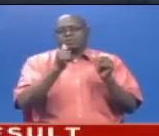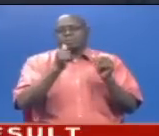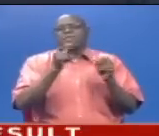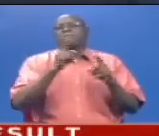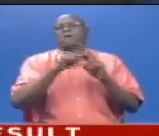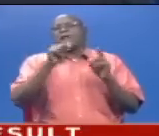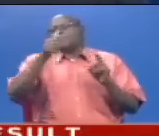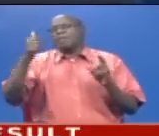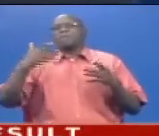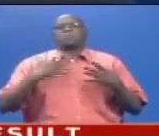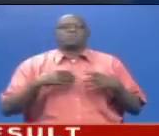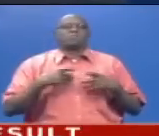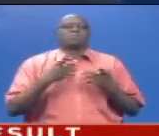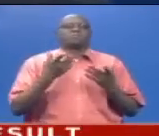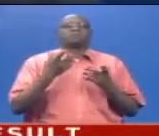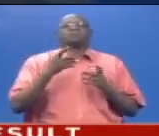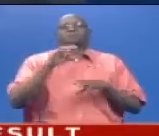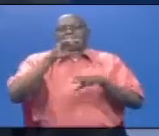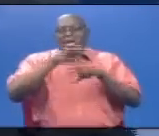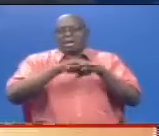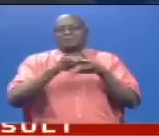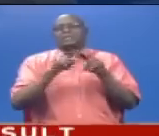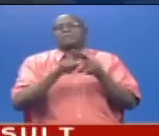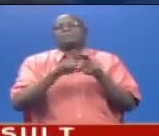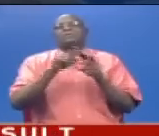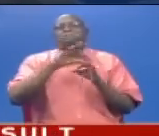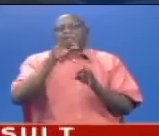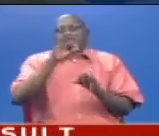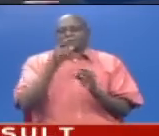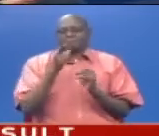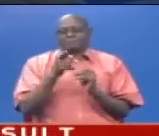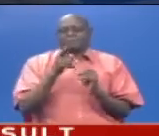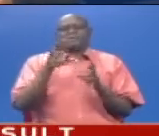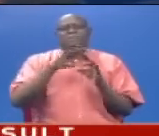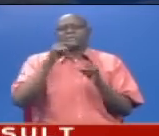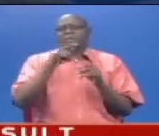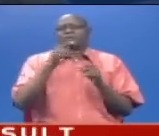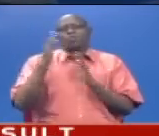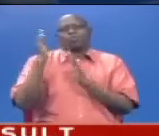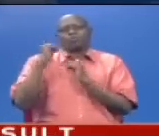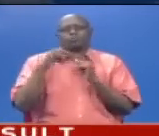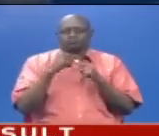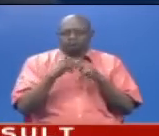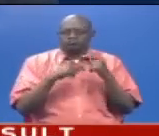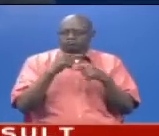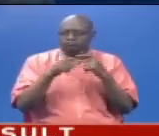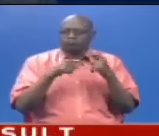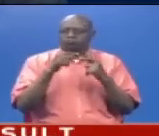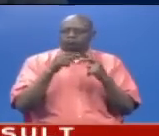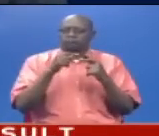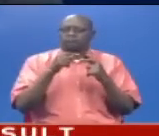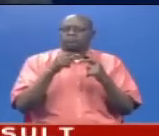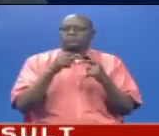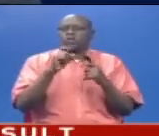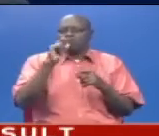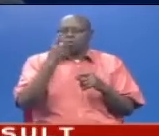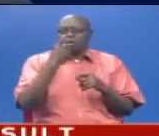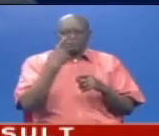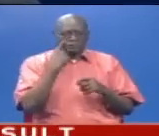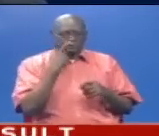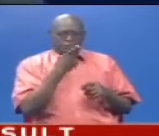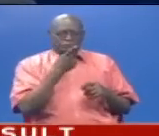I hope they get this spirit of, you know, and I hope this spirit continues, mm-hmm. you know, being in us, that once you see as if things have